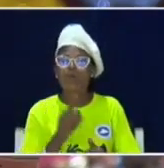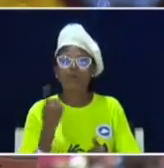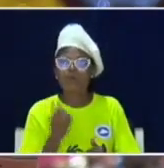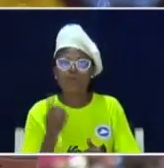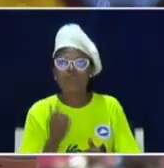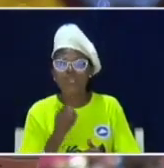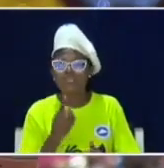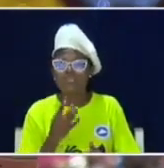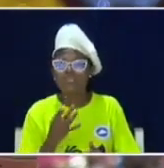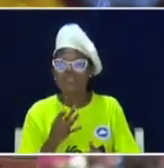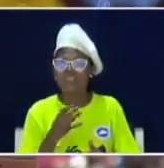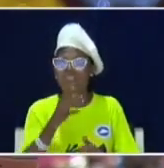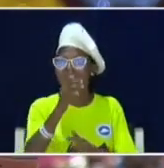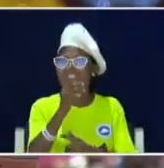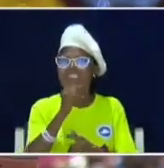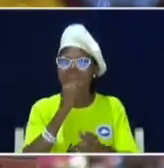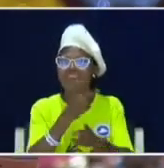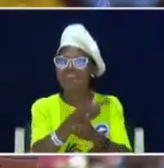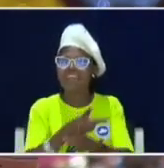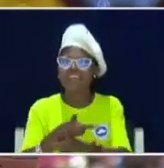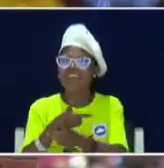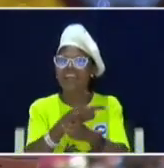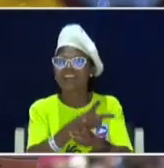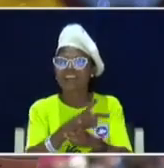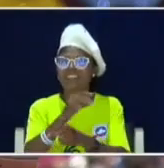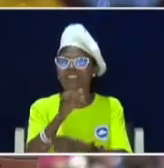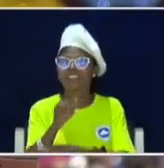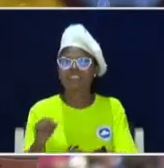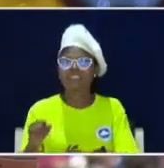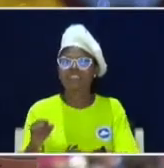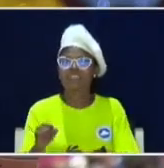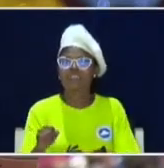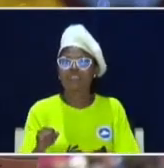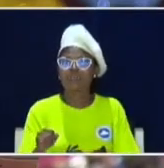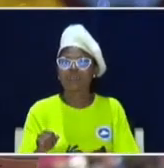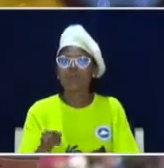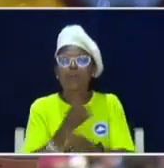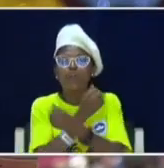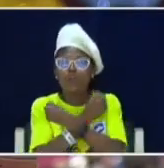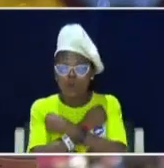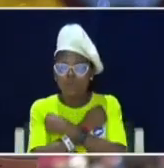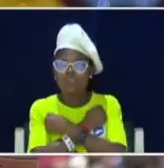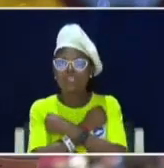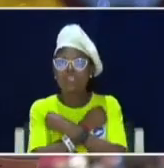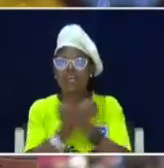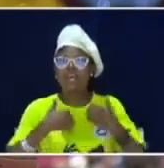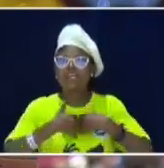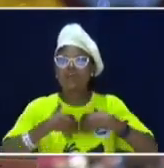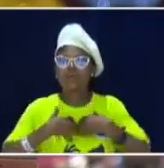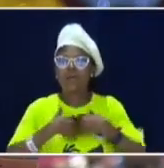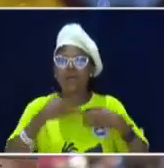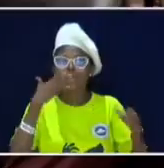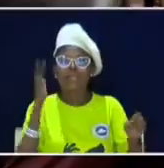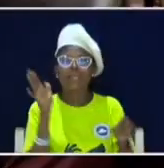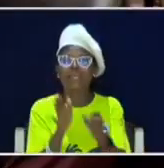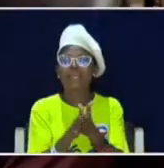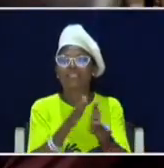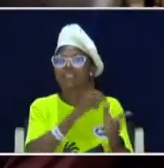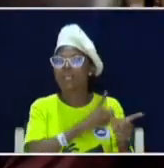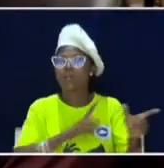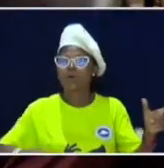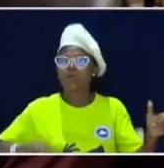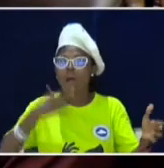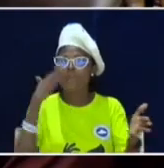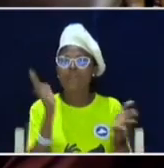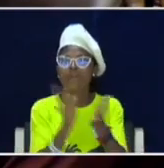Tender, caring, tender, loving. Praise the Lord.